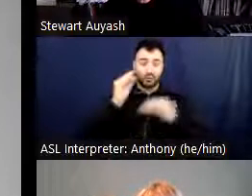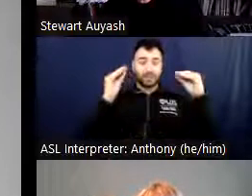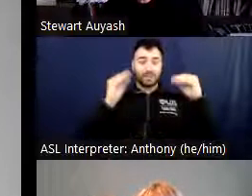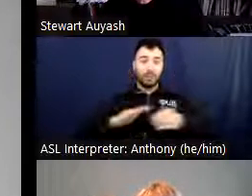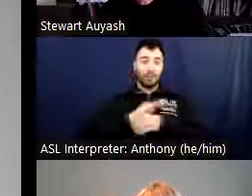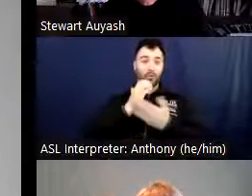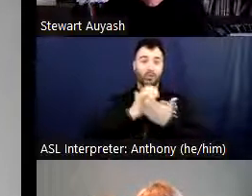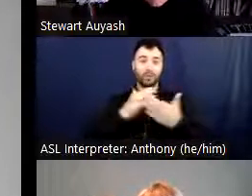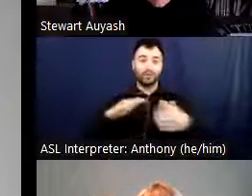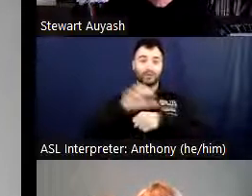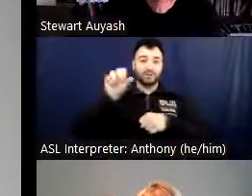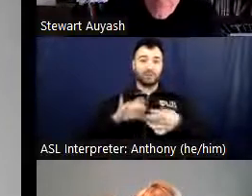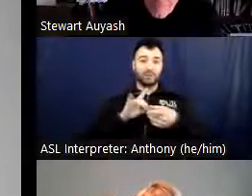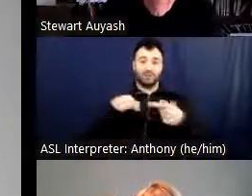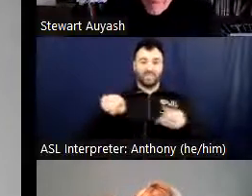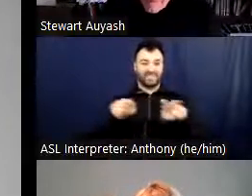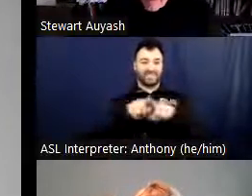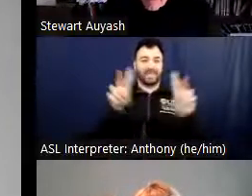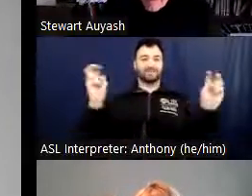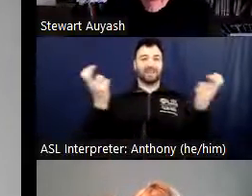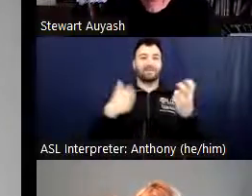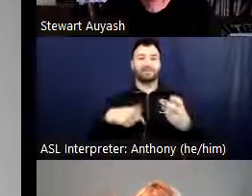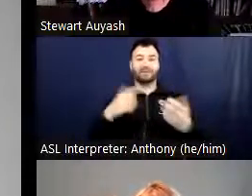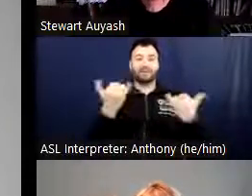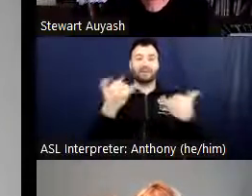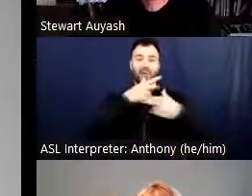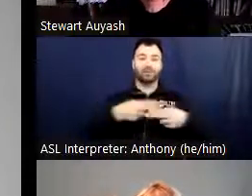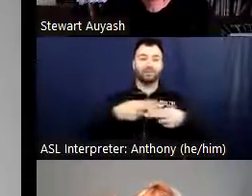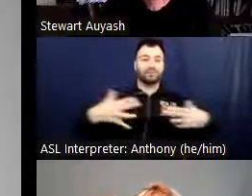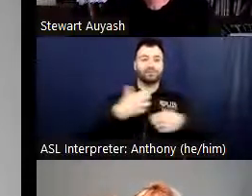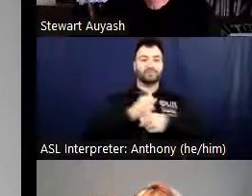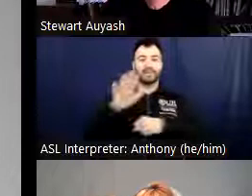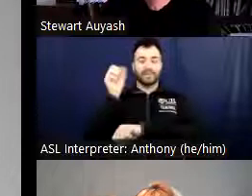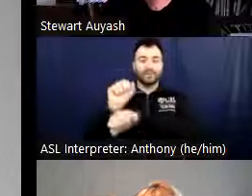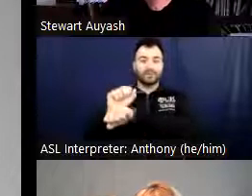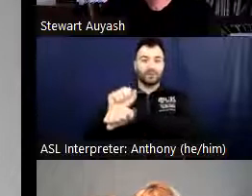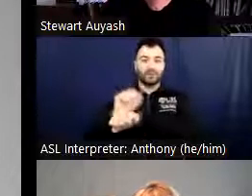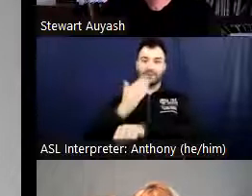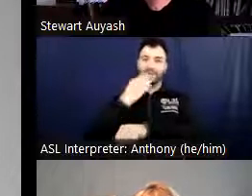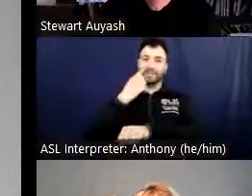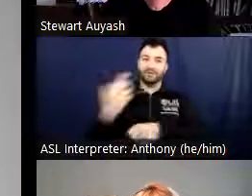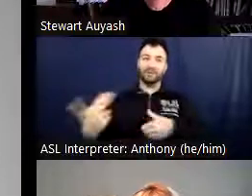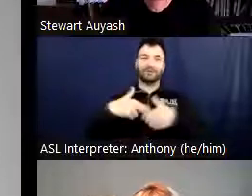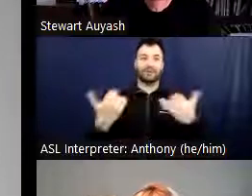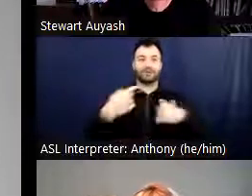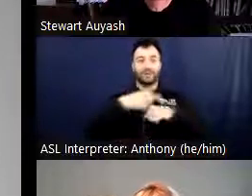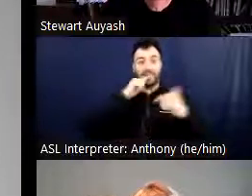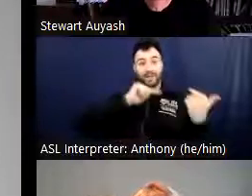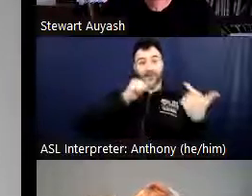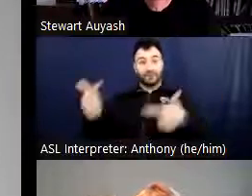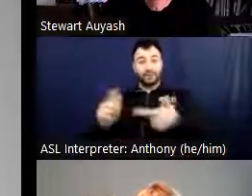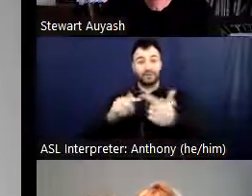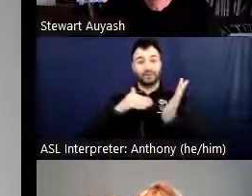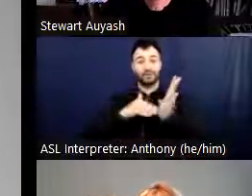So we're very, very honored to have such a knowledgeable and influential scholar with us today. So now I will now turn the program over